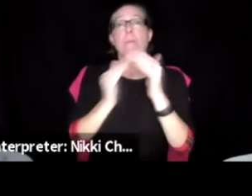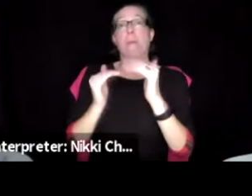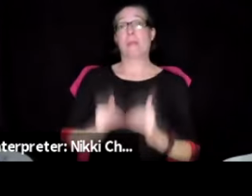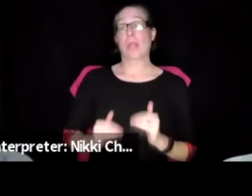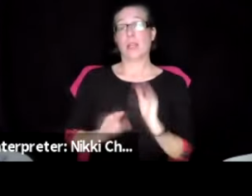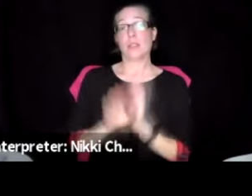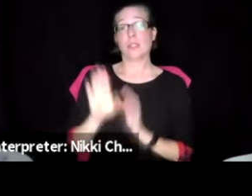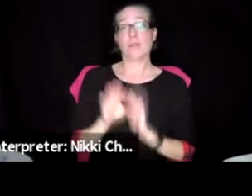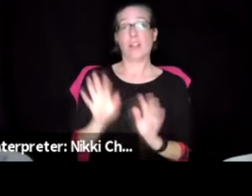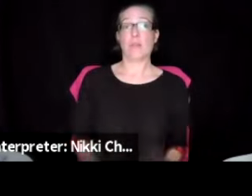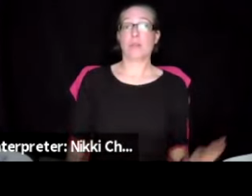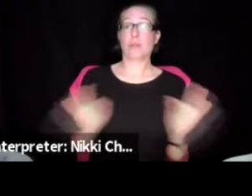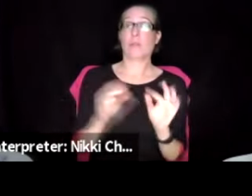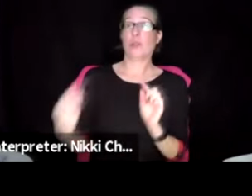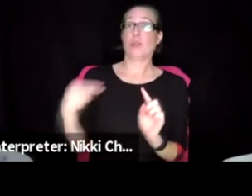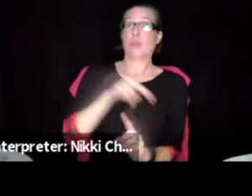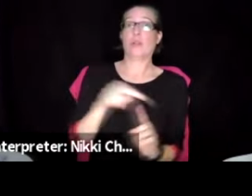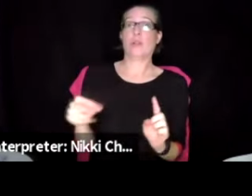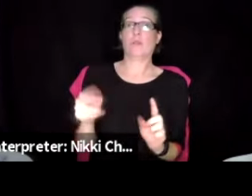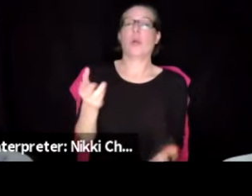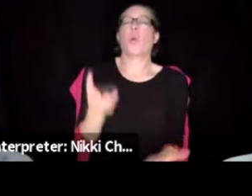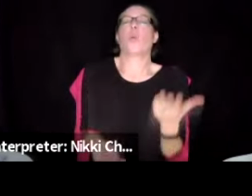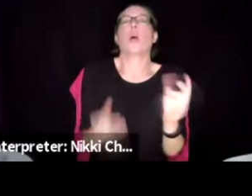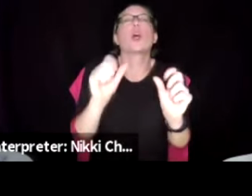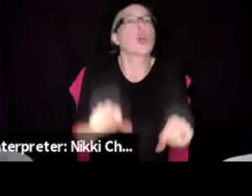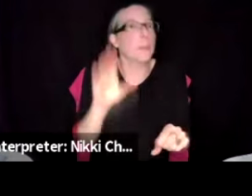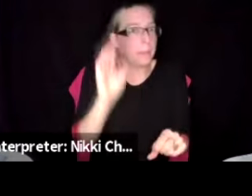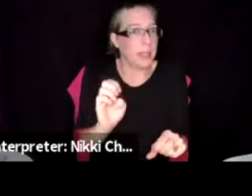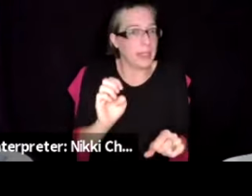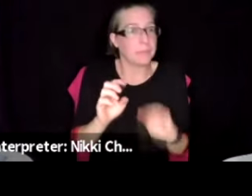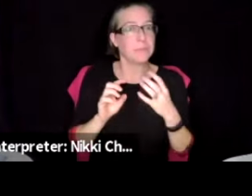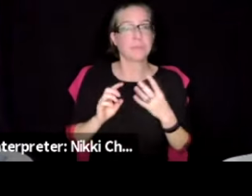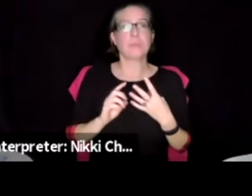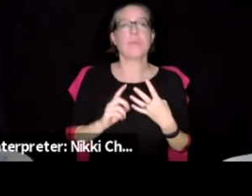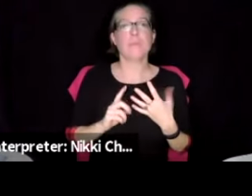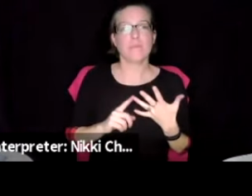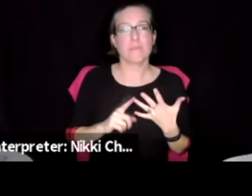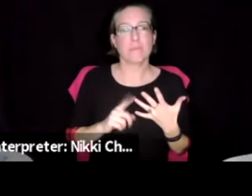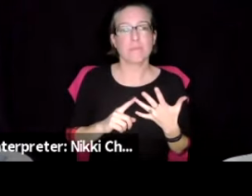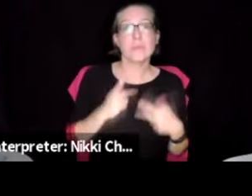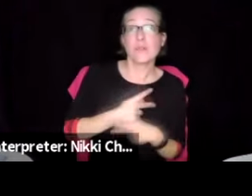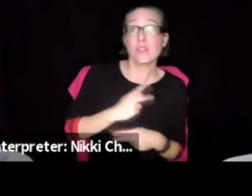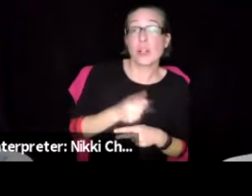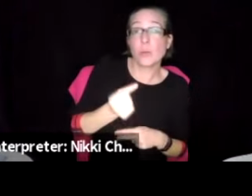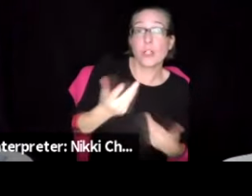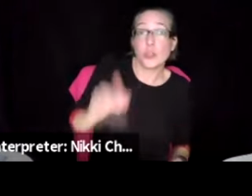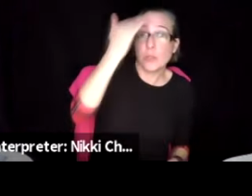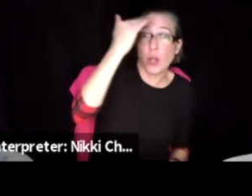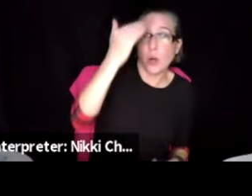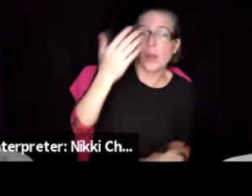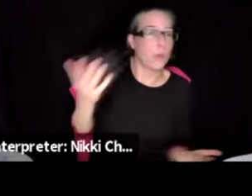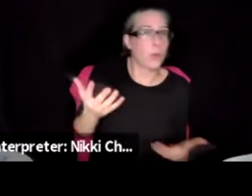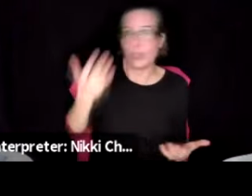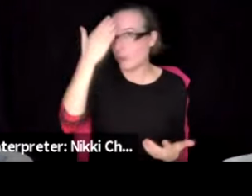You figure out what you know already and what you don't know, and use that to identify your research questions.